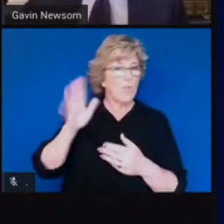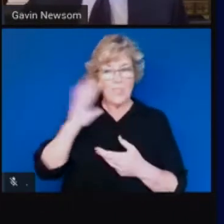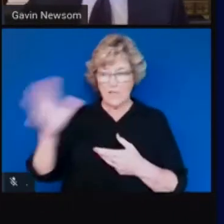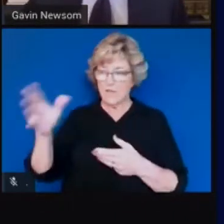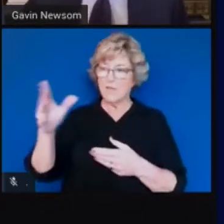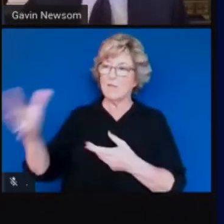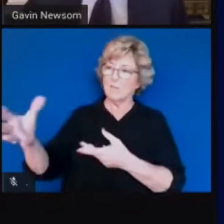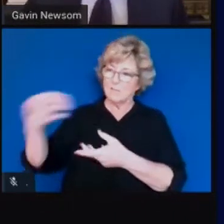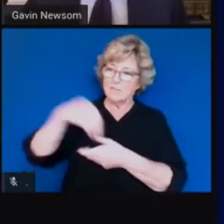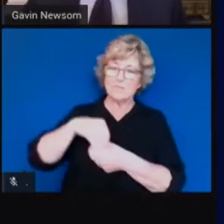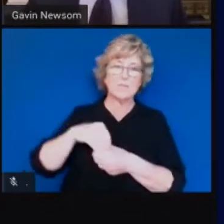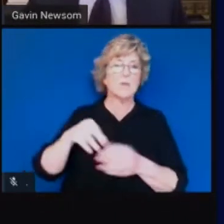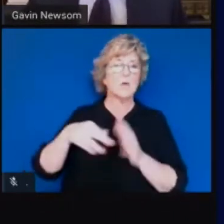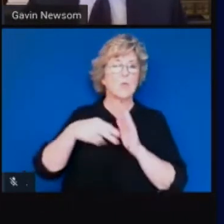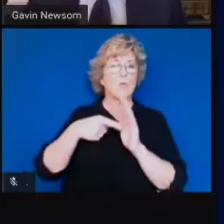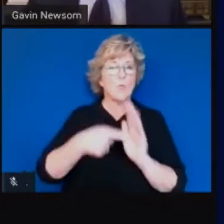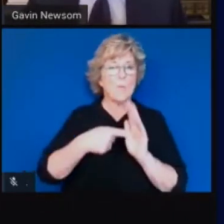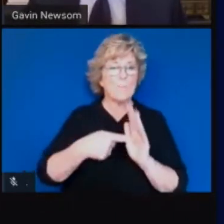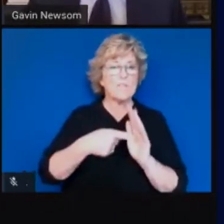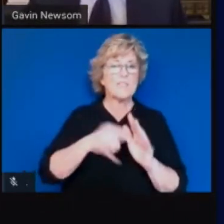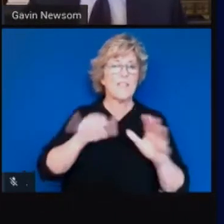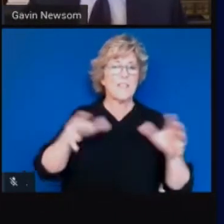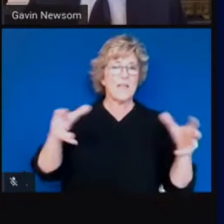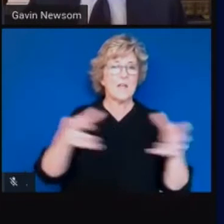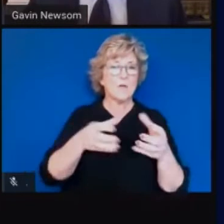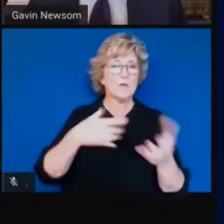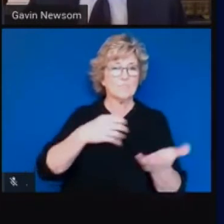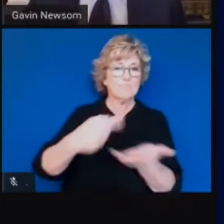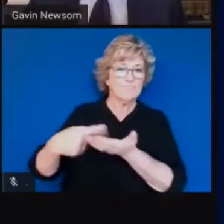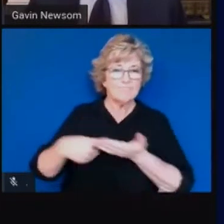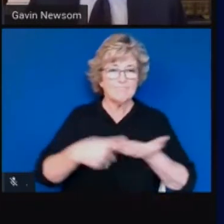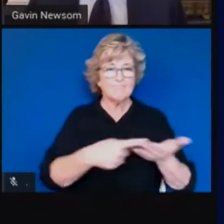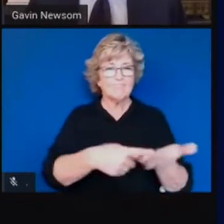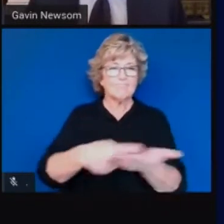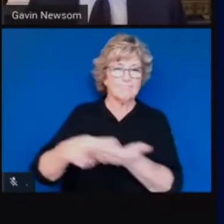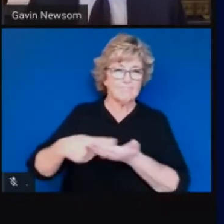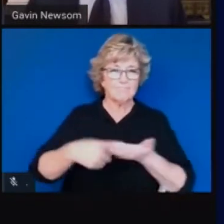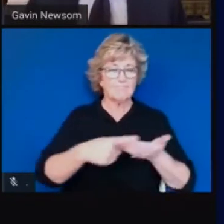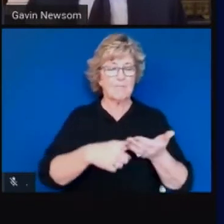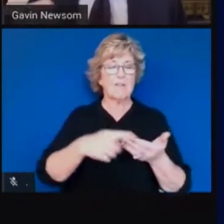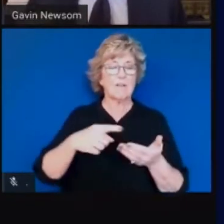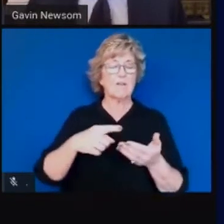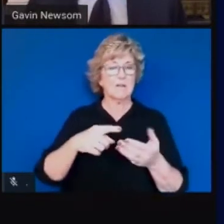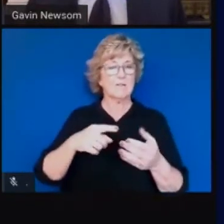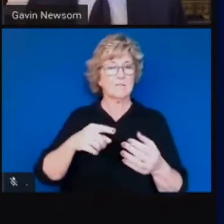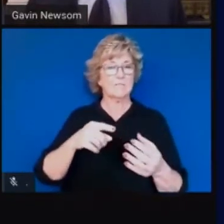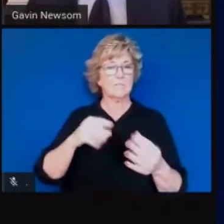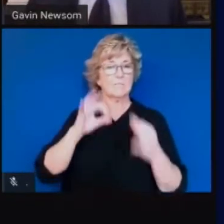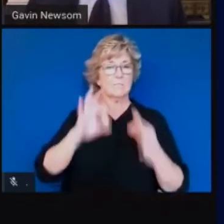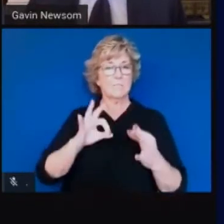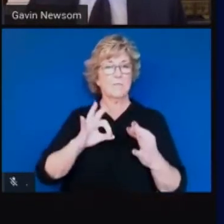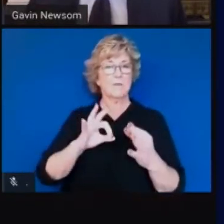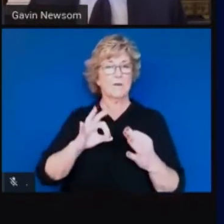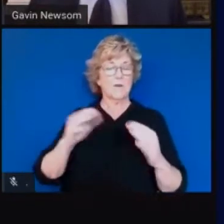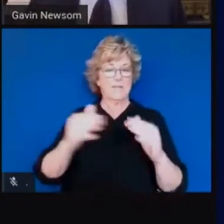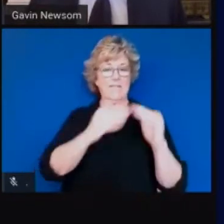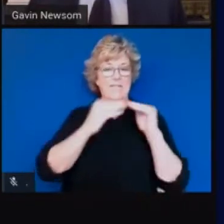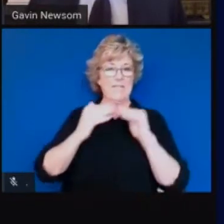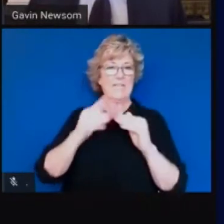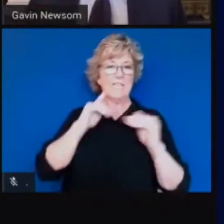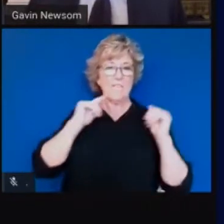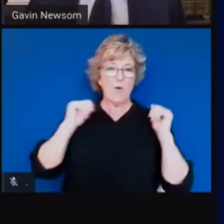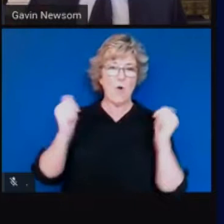vaccine distribution plan, into making sure that we do justice to California for all Californians.